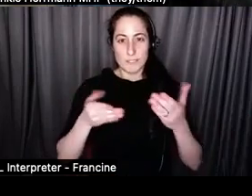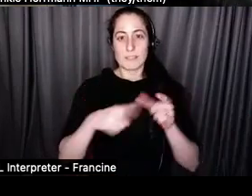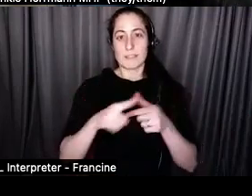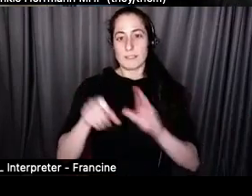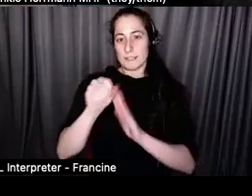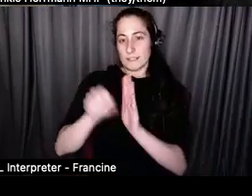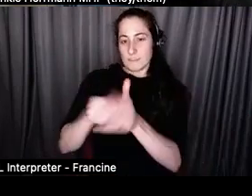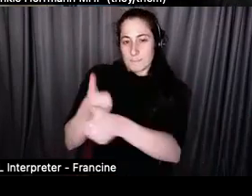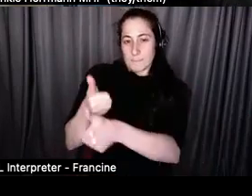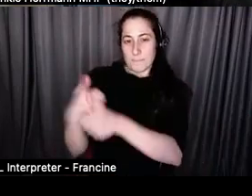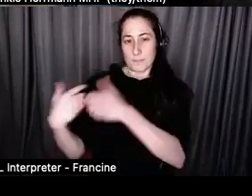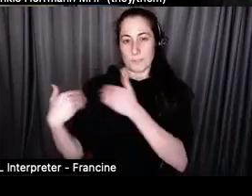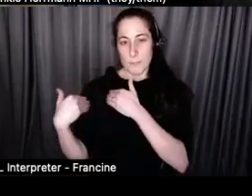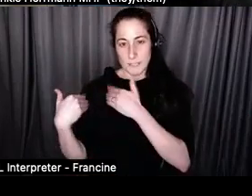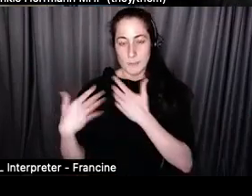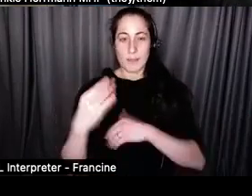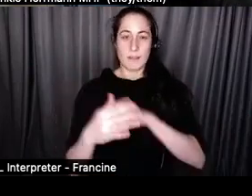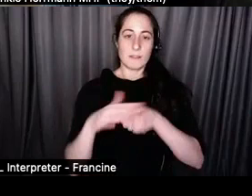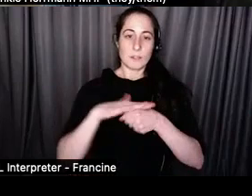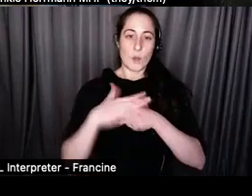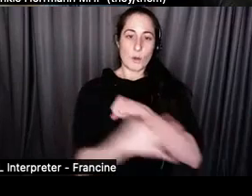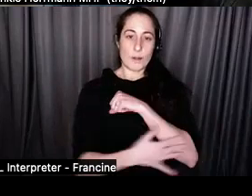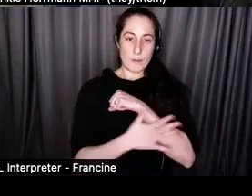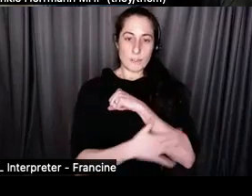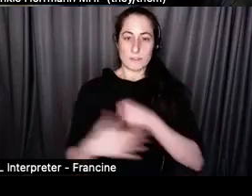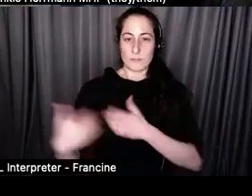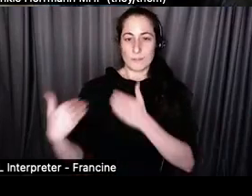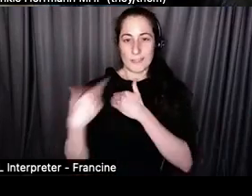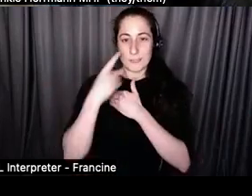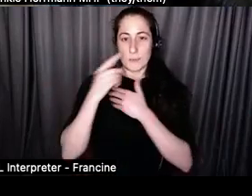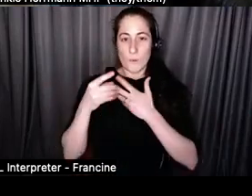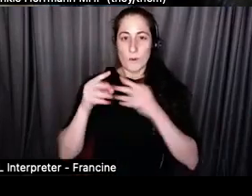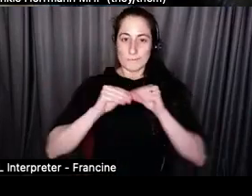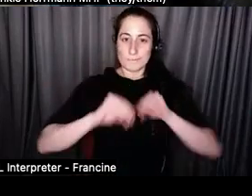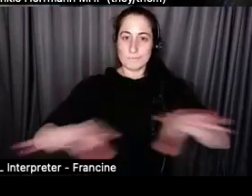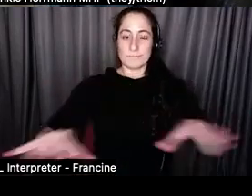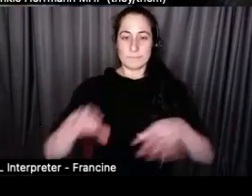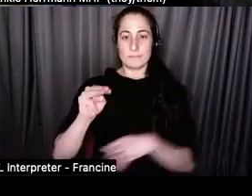responsible, in addition to the local counties, for administering the Medicaid program.